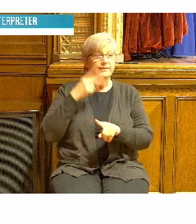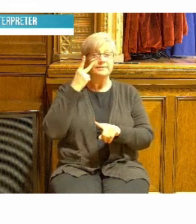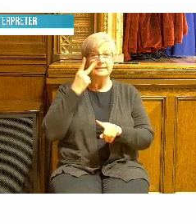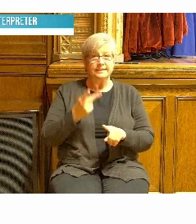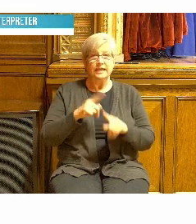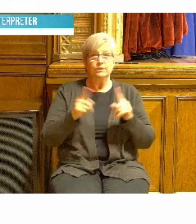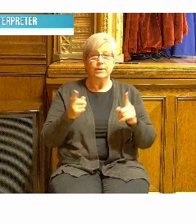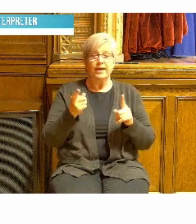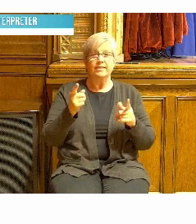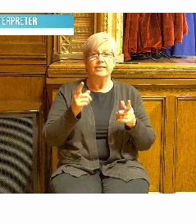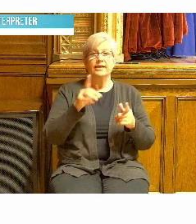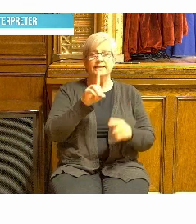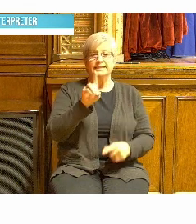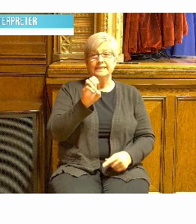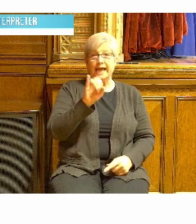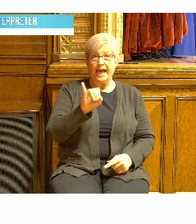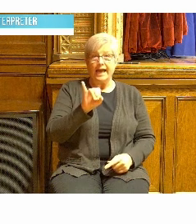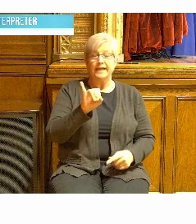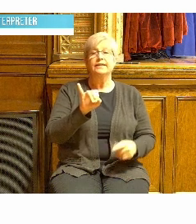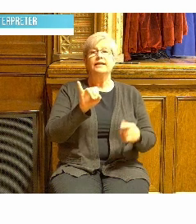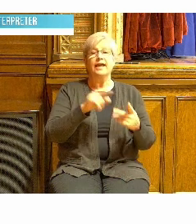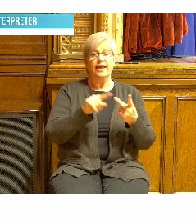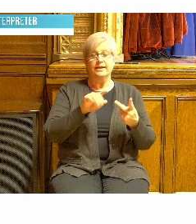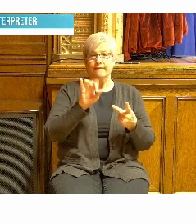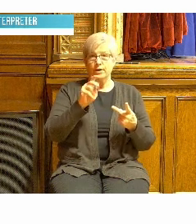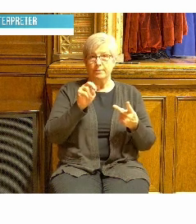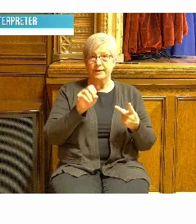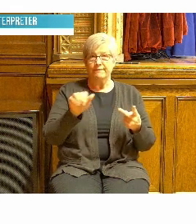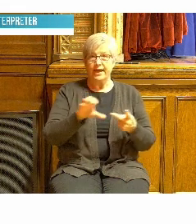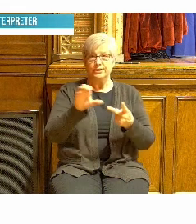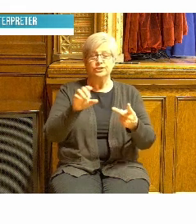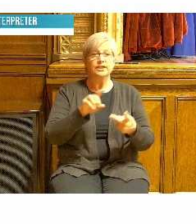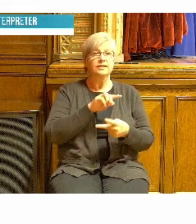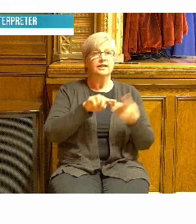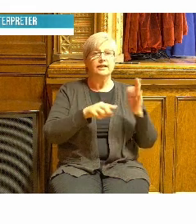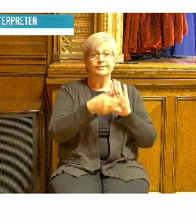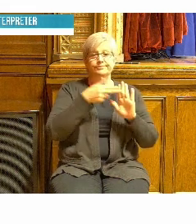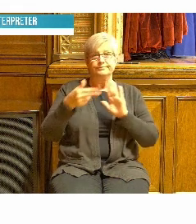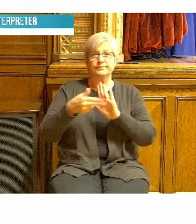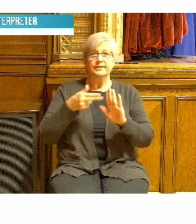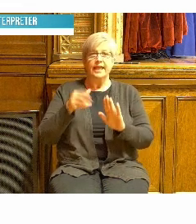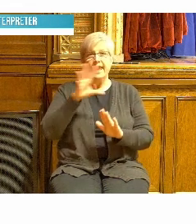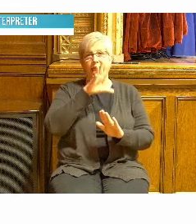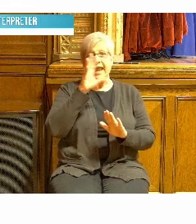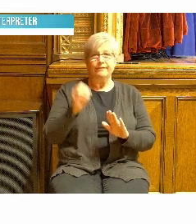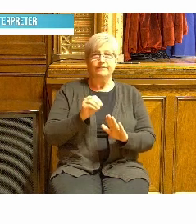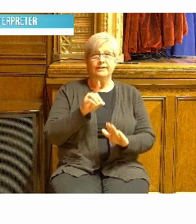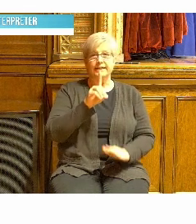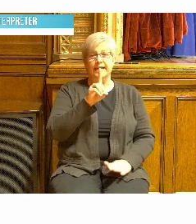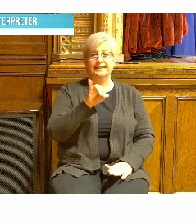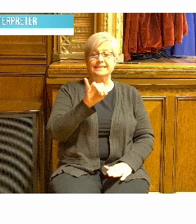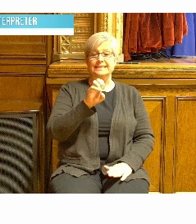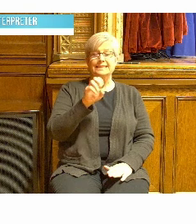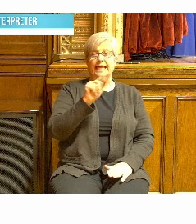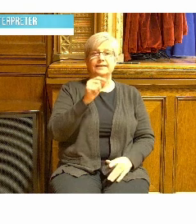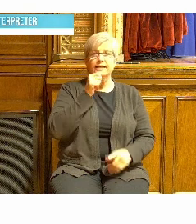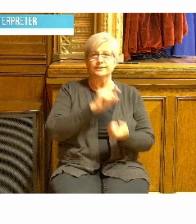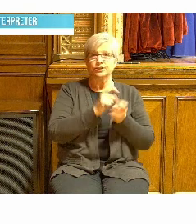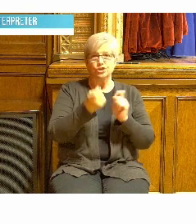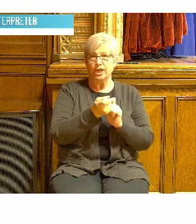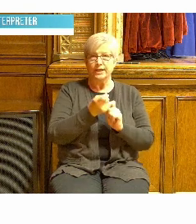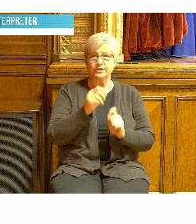with the overturning of DEI and affirmative action, labeling it African descent doesn't change